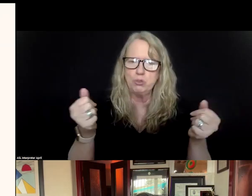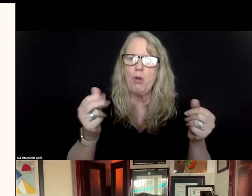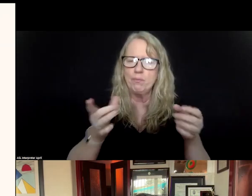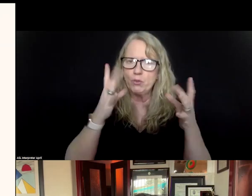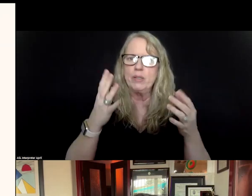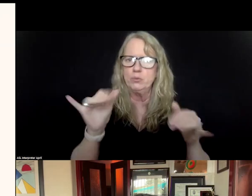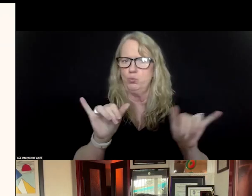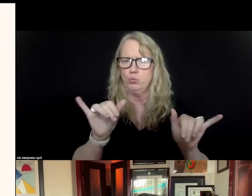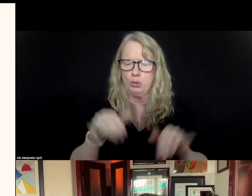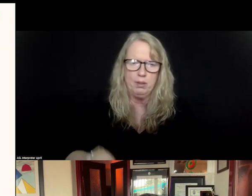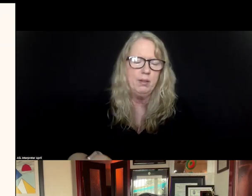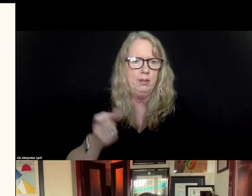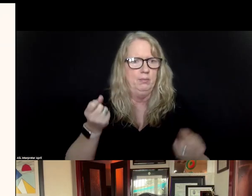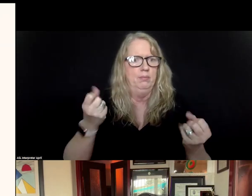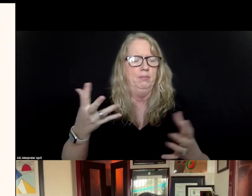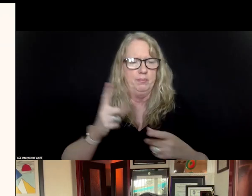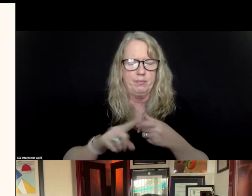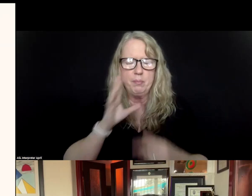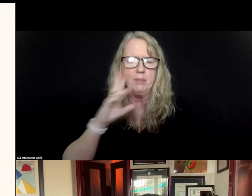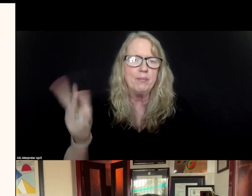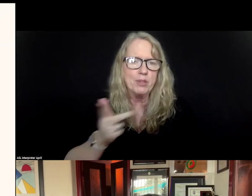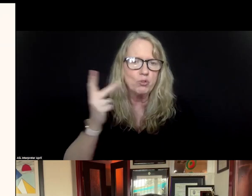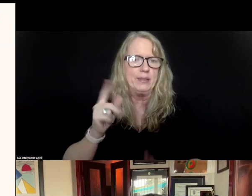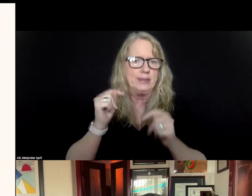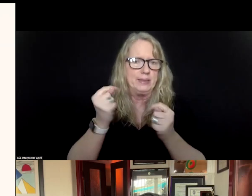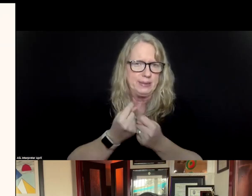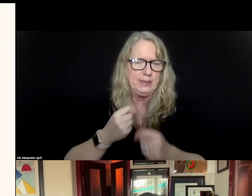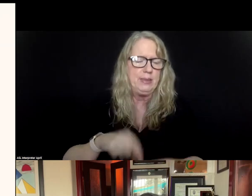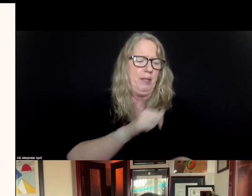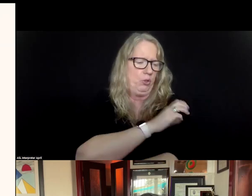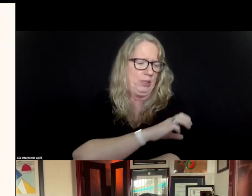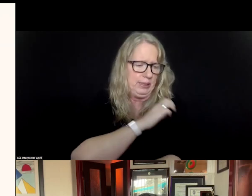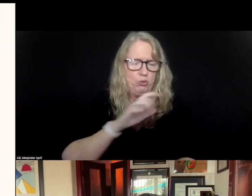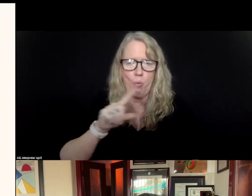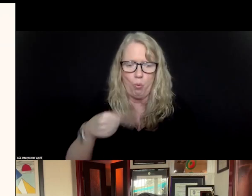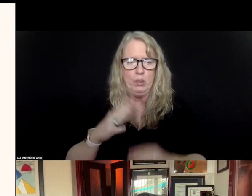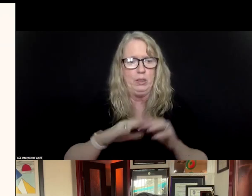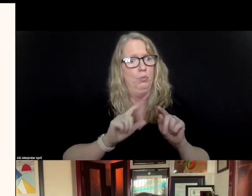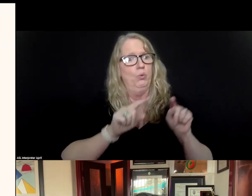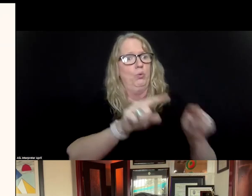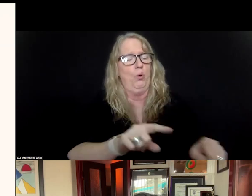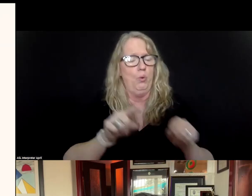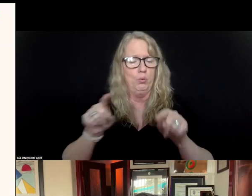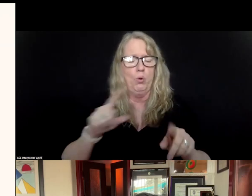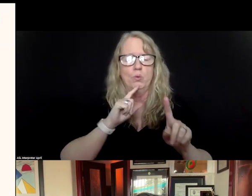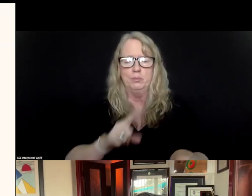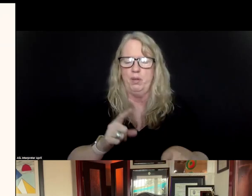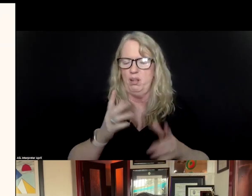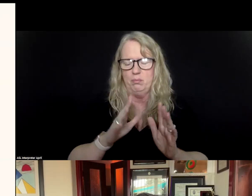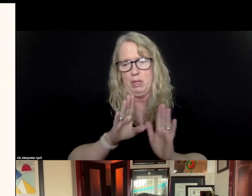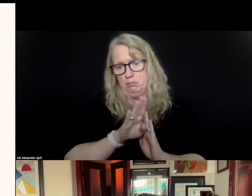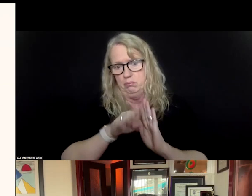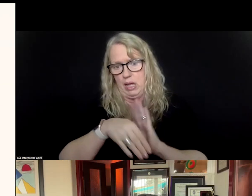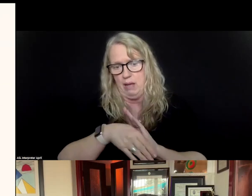We've got over a dozen mobile crisis teams, clinician-only mobile crisis teams that go out and respond typically within a little over half an